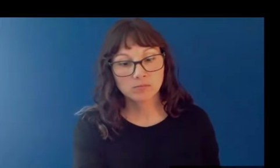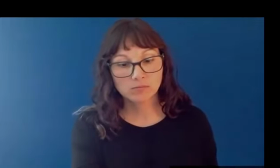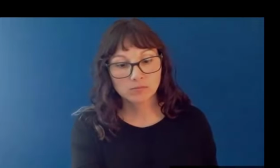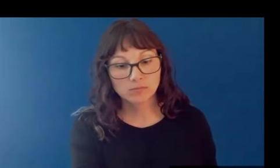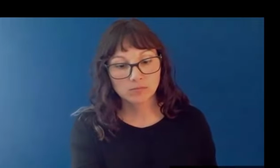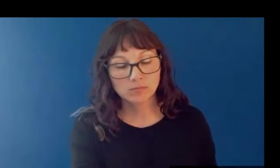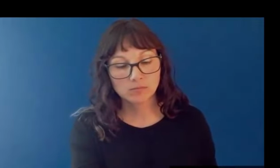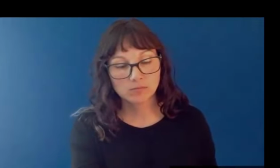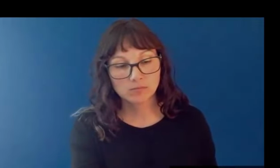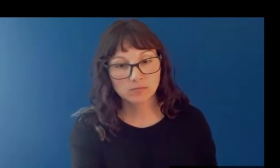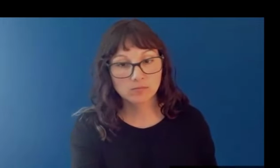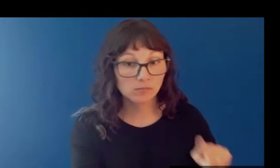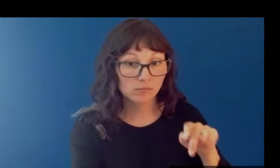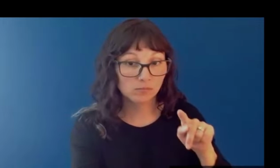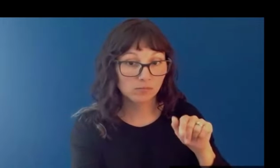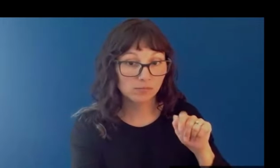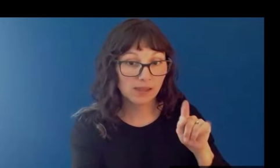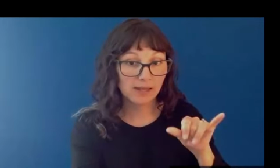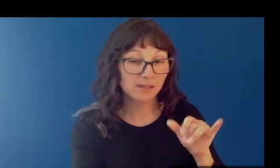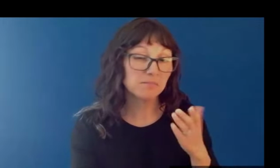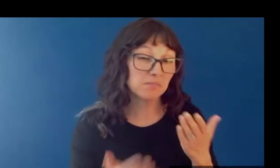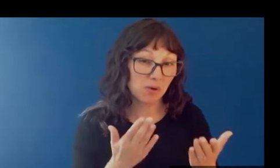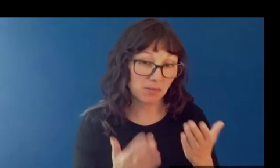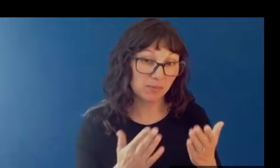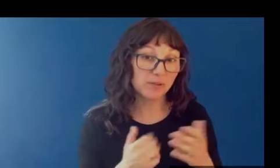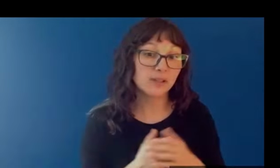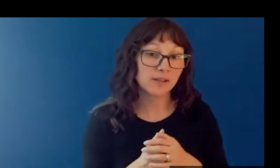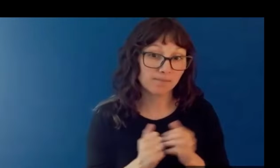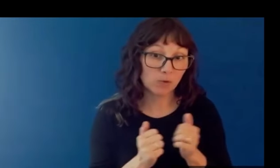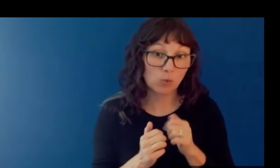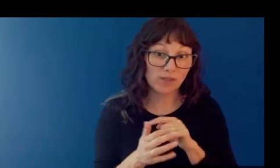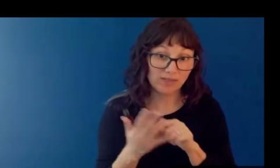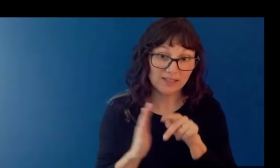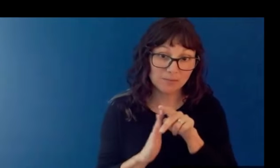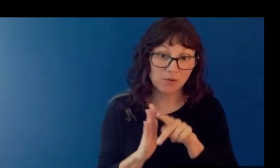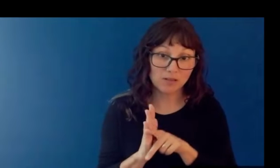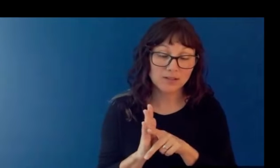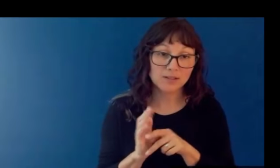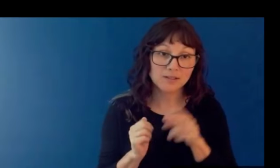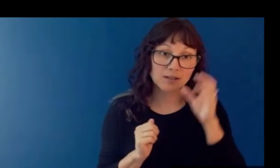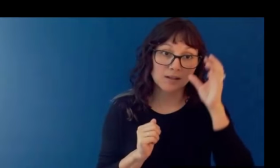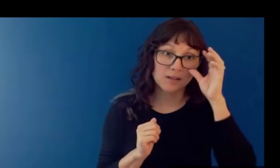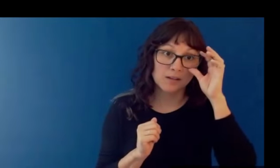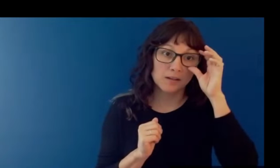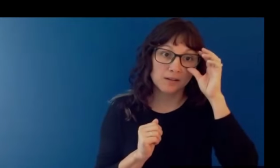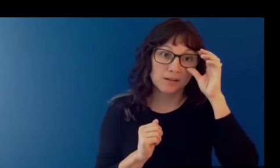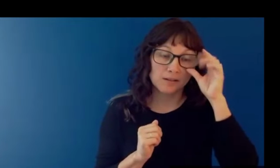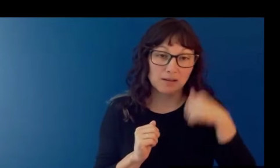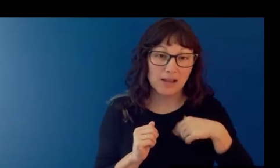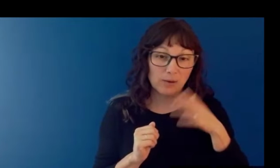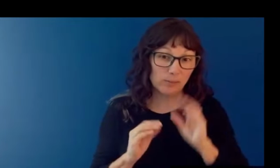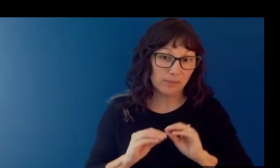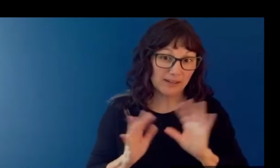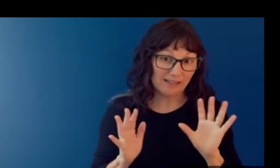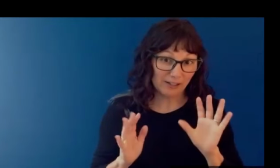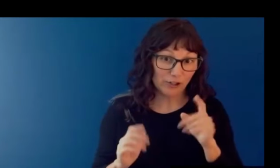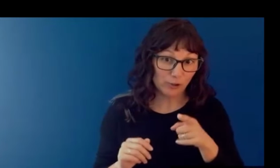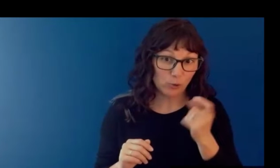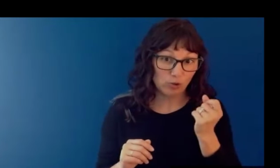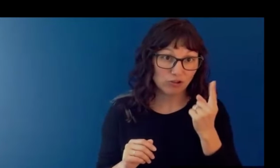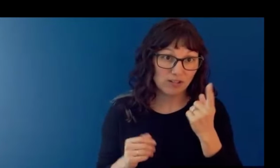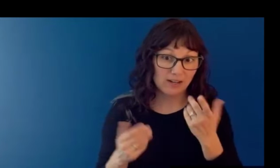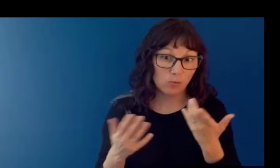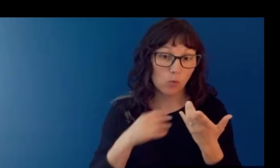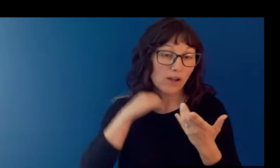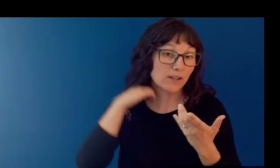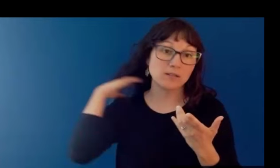So, likely. And with these policies, I would just be very clear that you understand what is